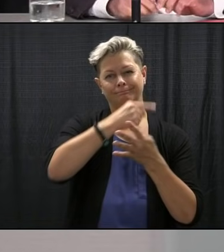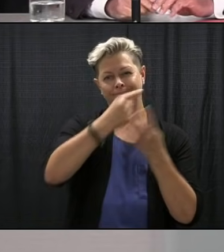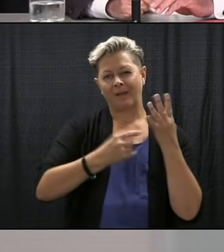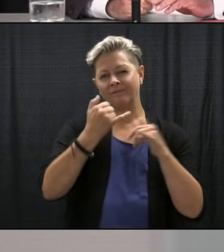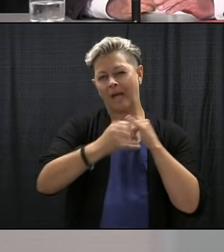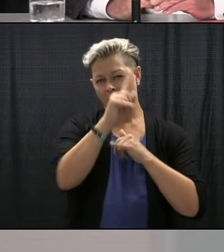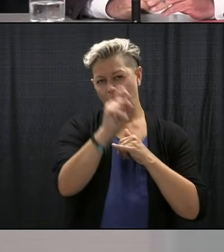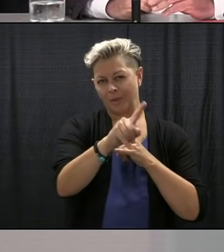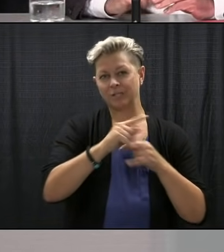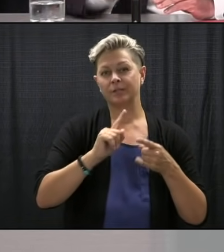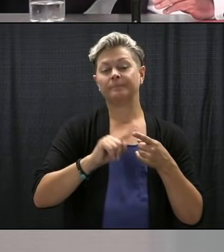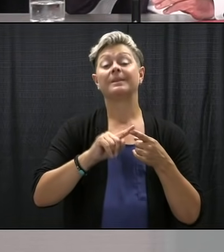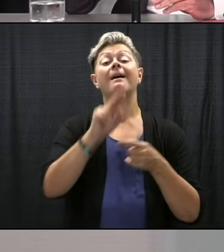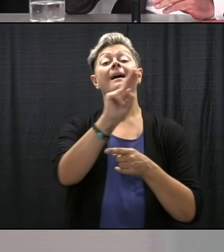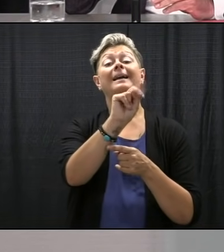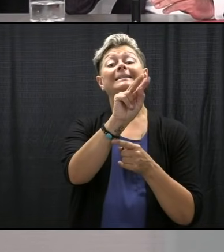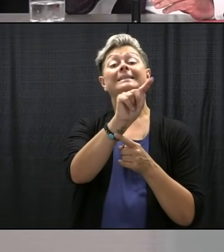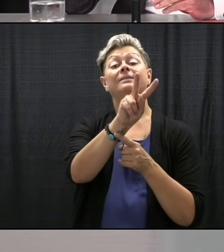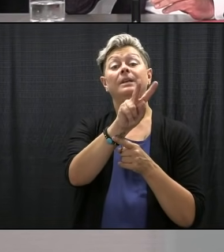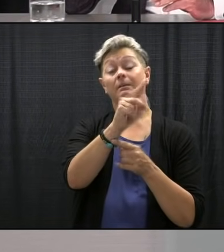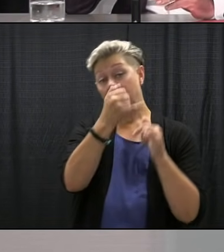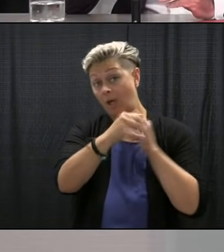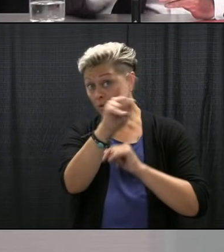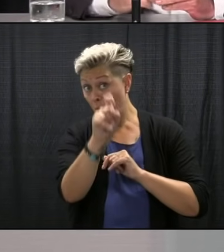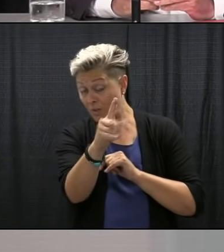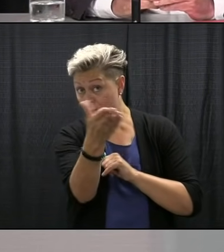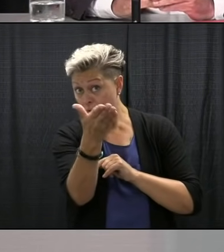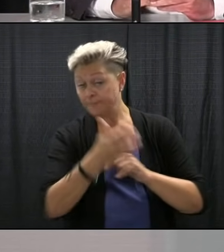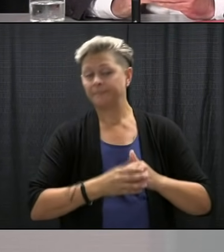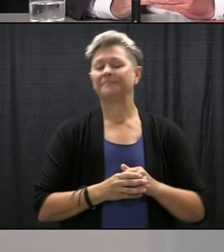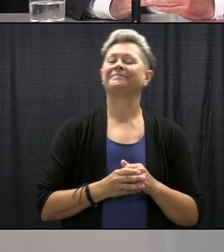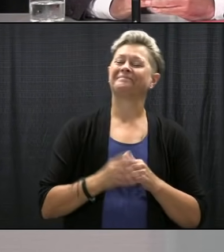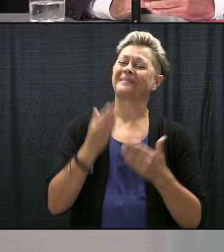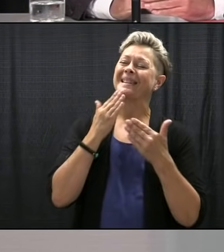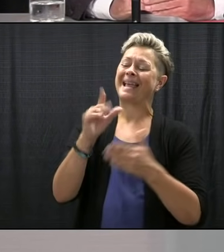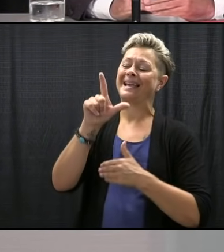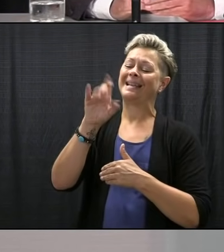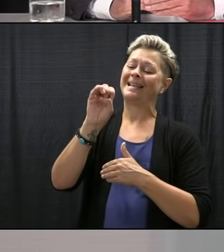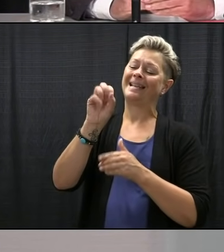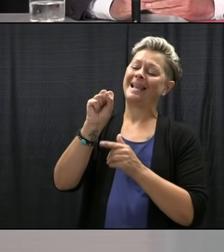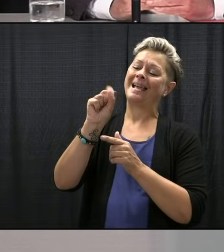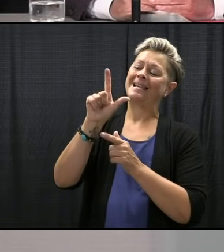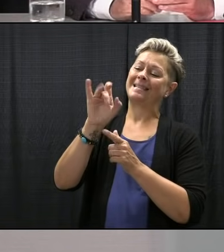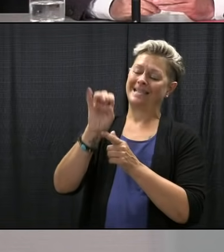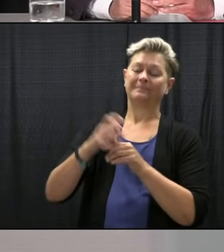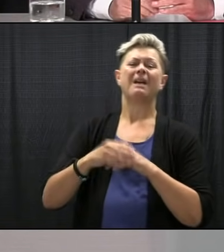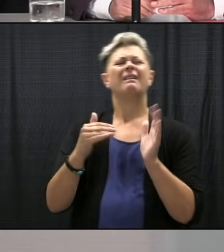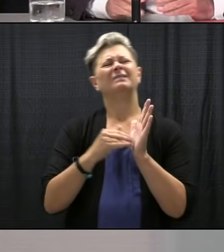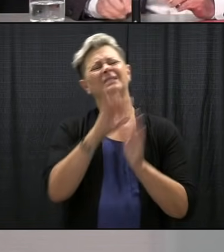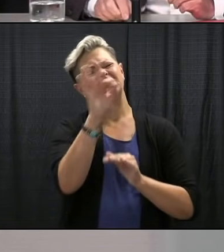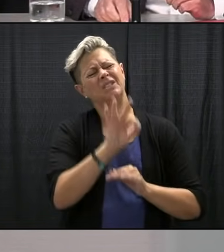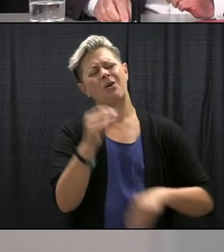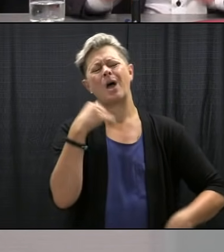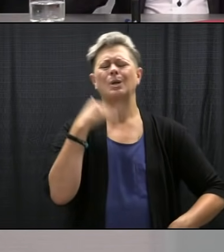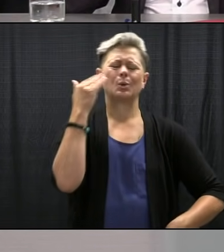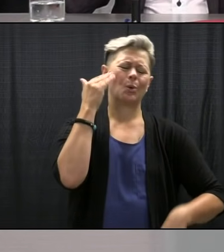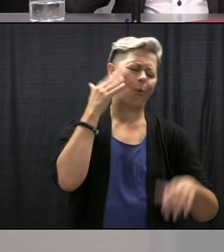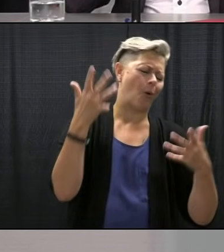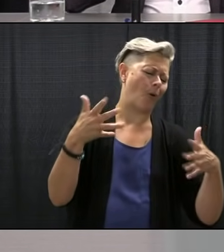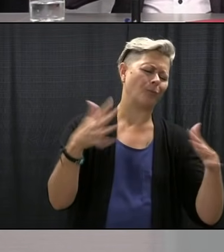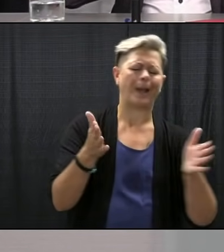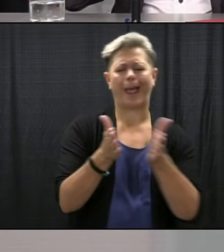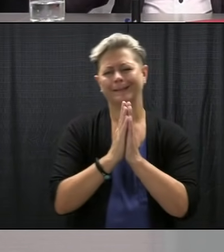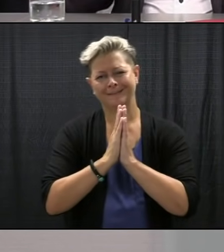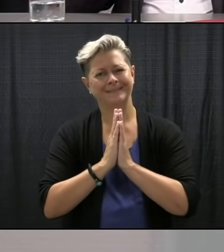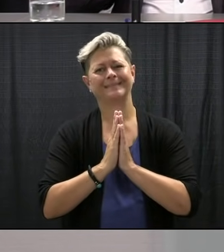question. Kellyanne Roberts with NTV. Do you have a final question? Yes, thanks, Leslie. Dr. Fitzgerald, I know I've asked in the past a lot of